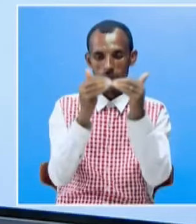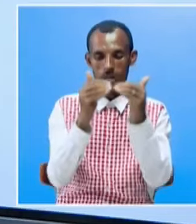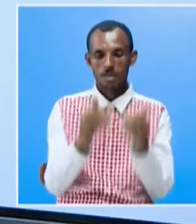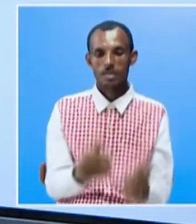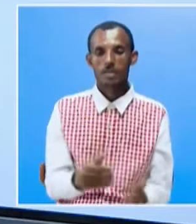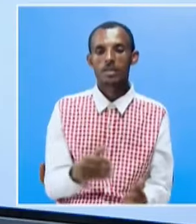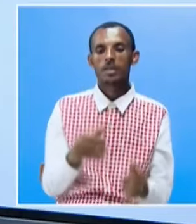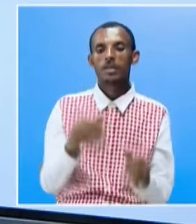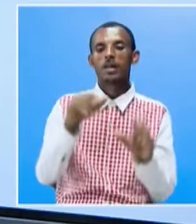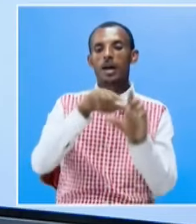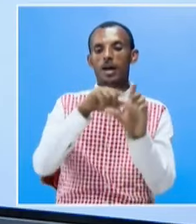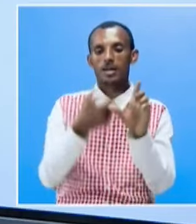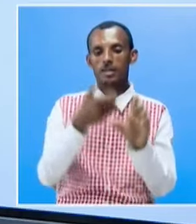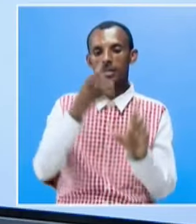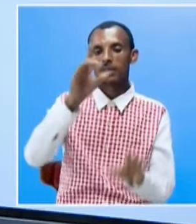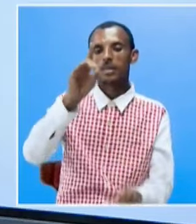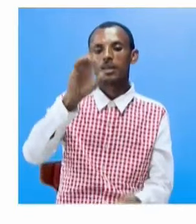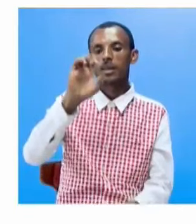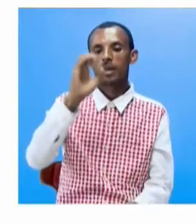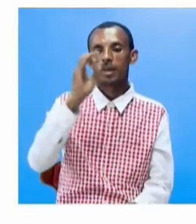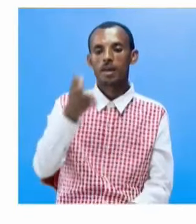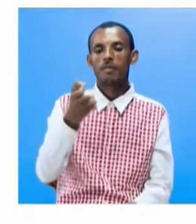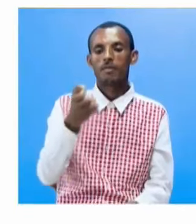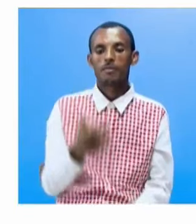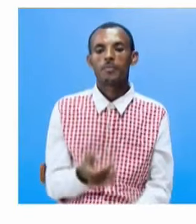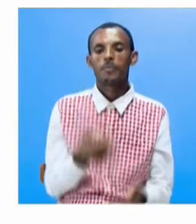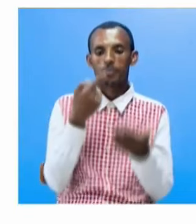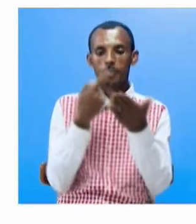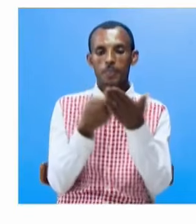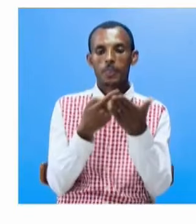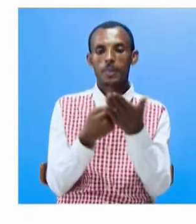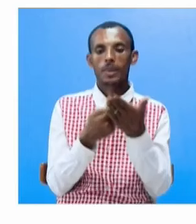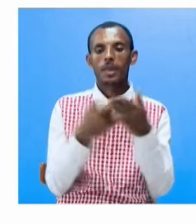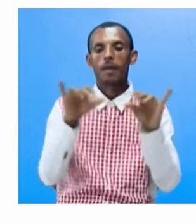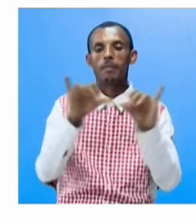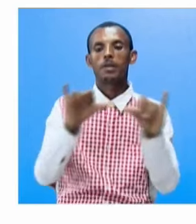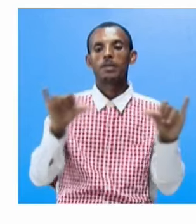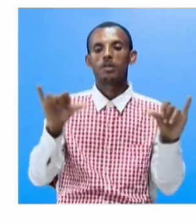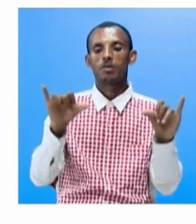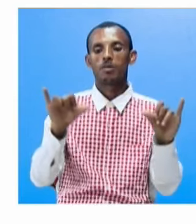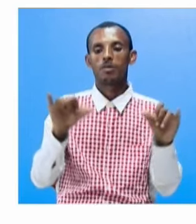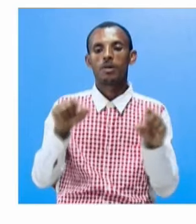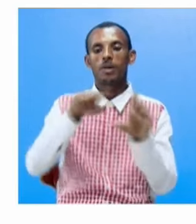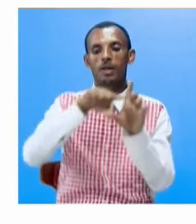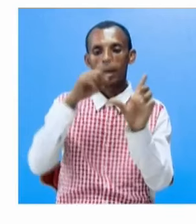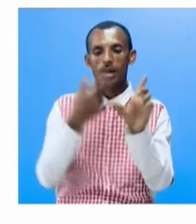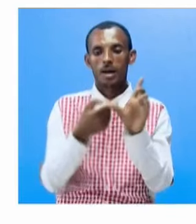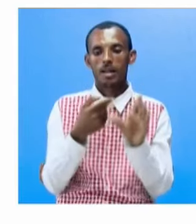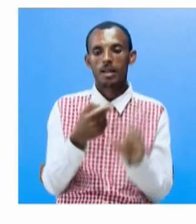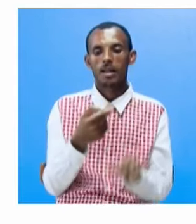angle DEF. So here, measure of angle